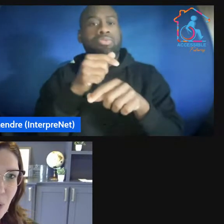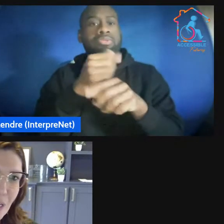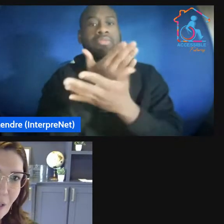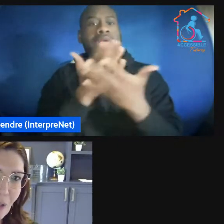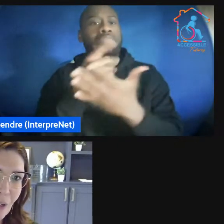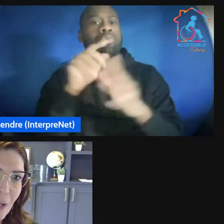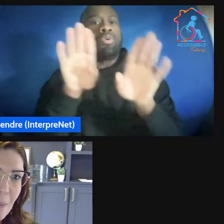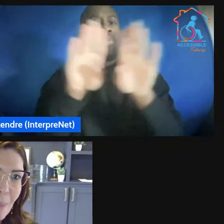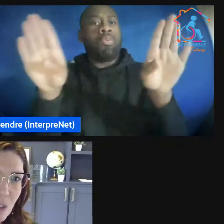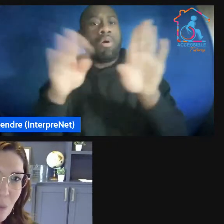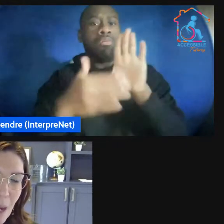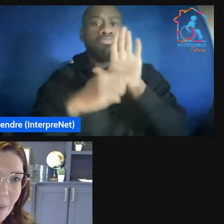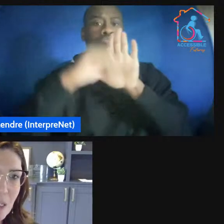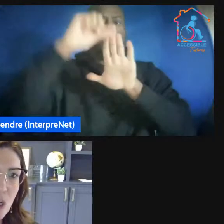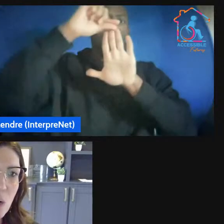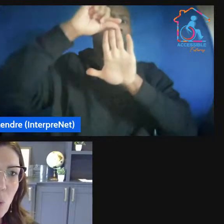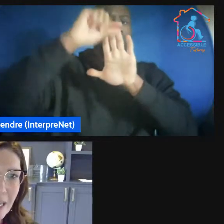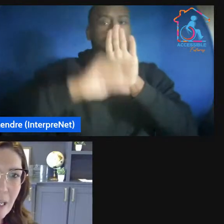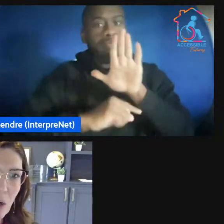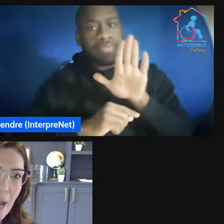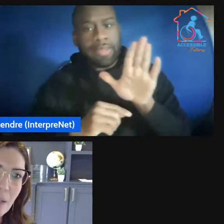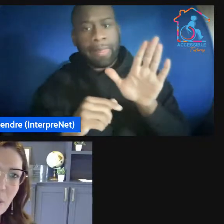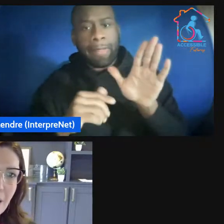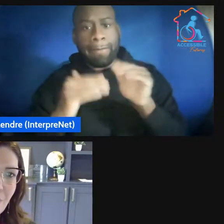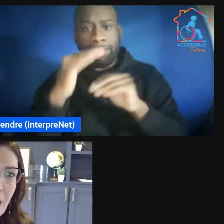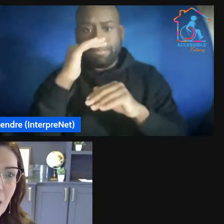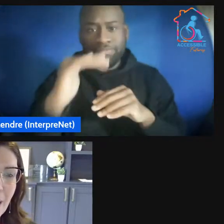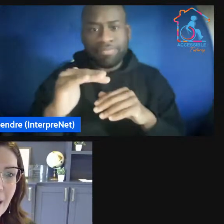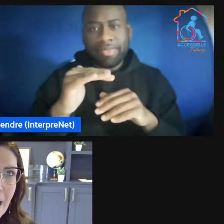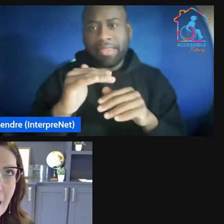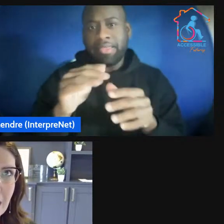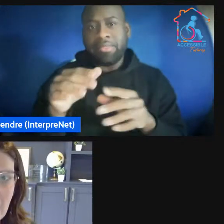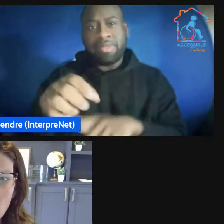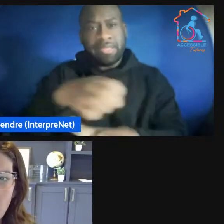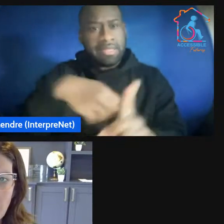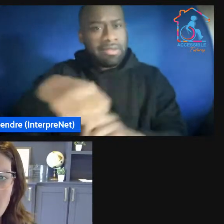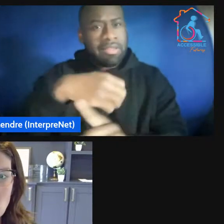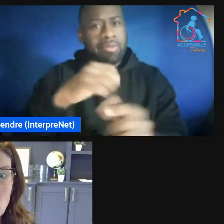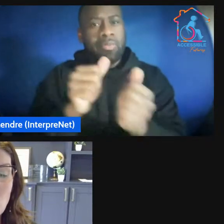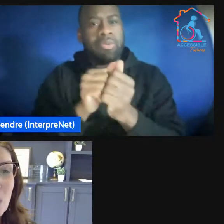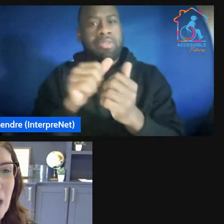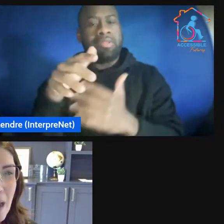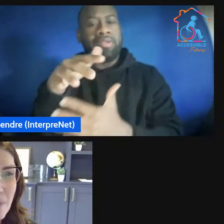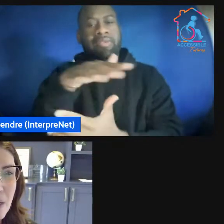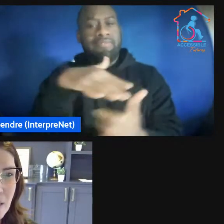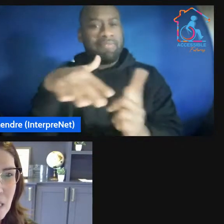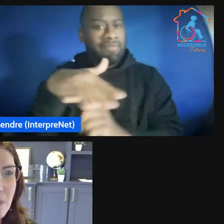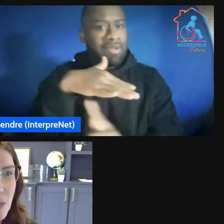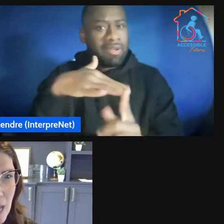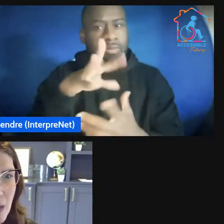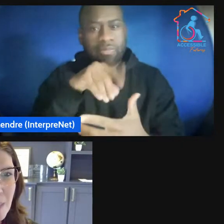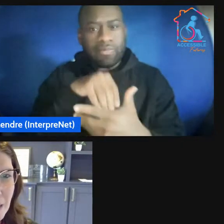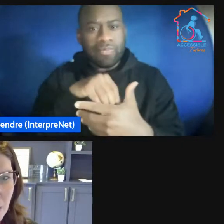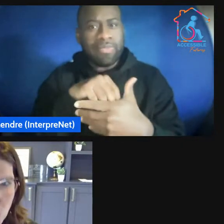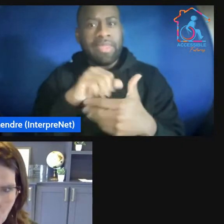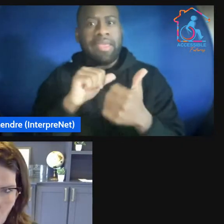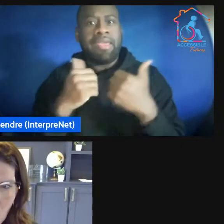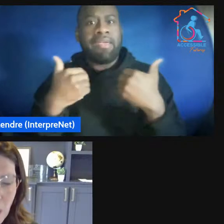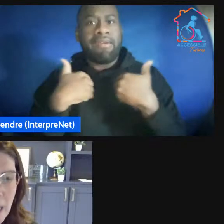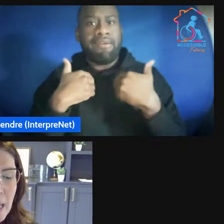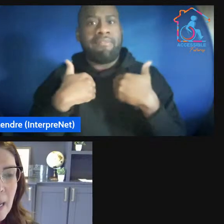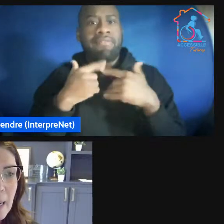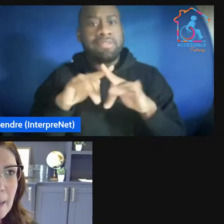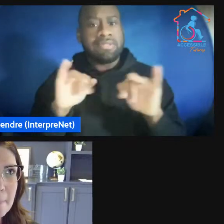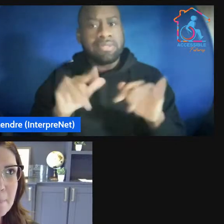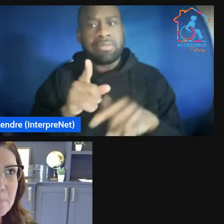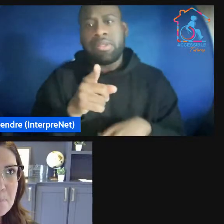this particular patient population would interact with the environment and allow them to have a sense of autonomy and control.